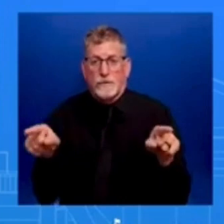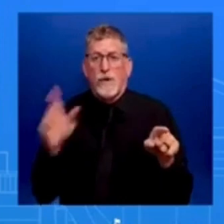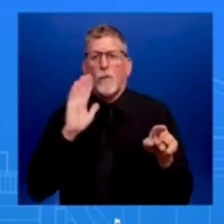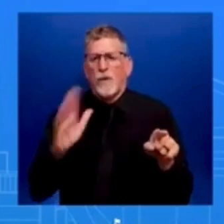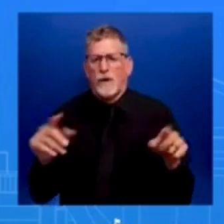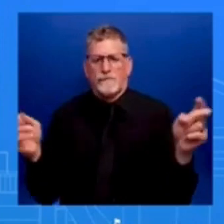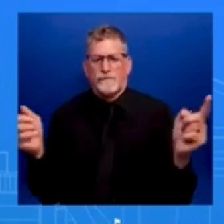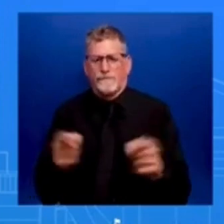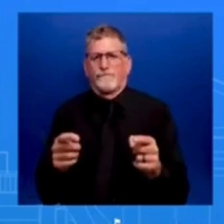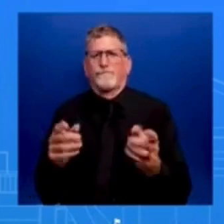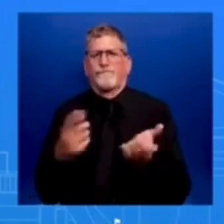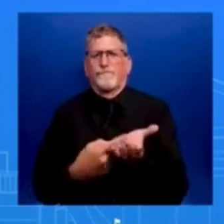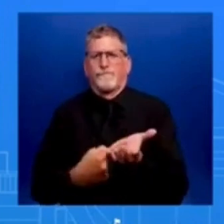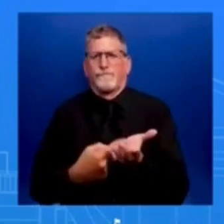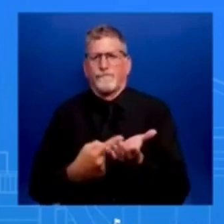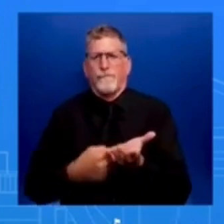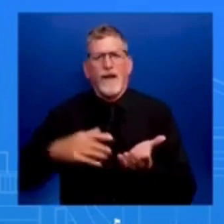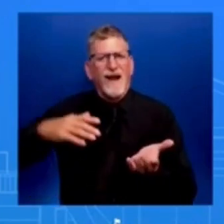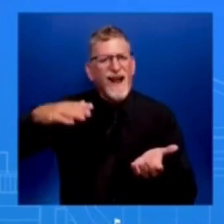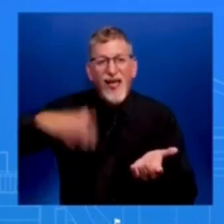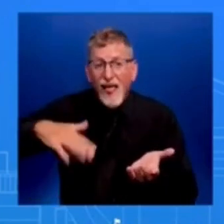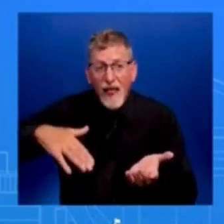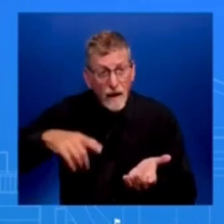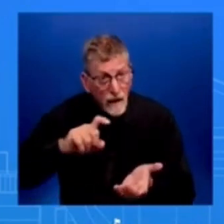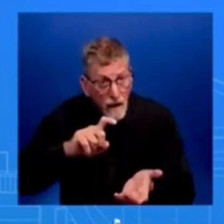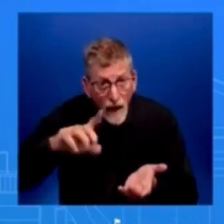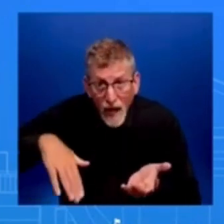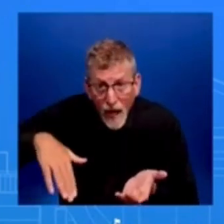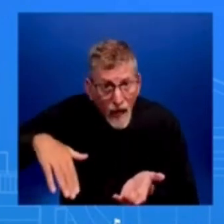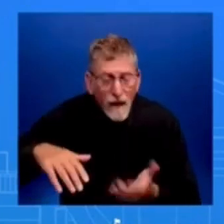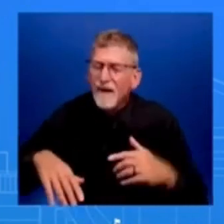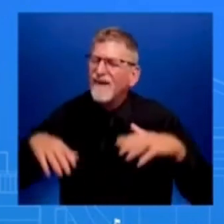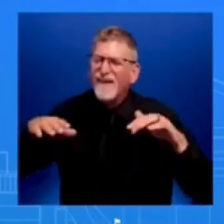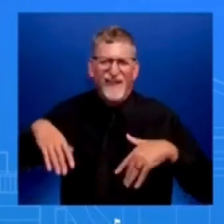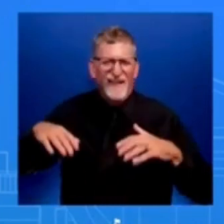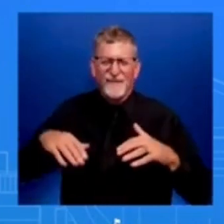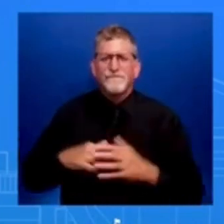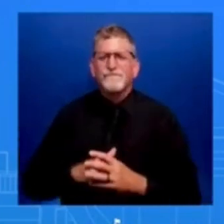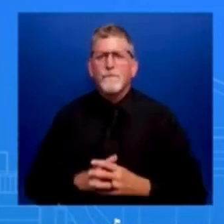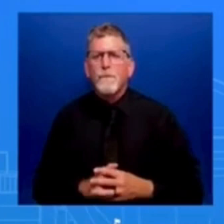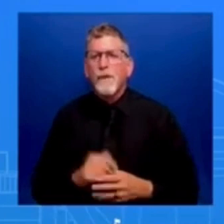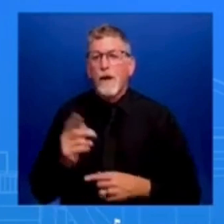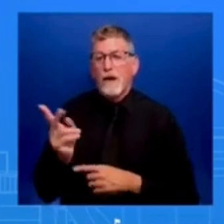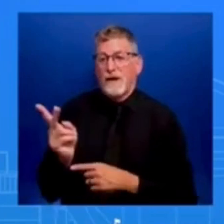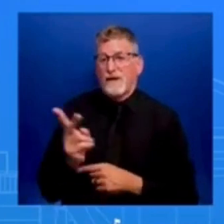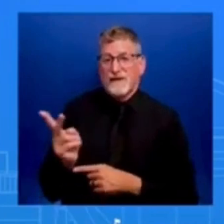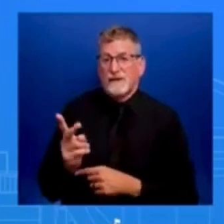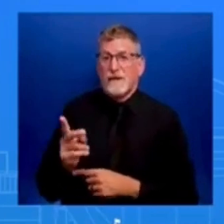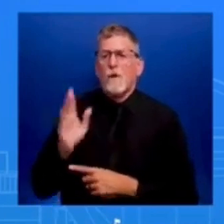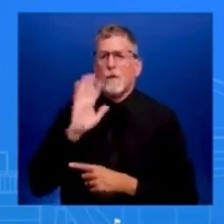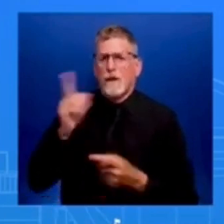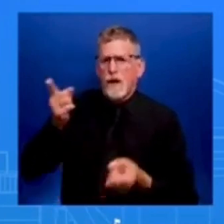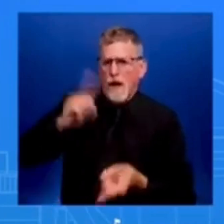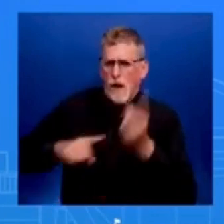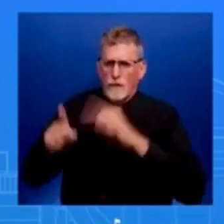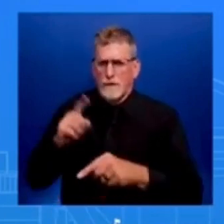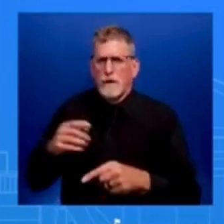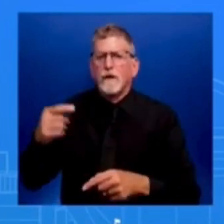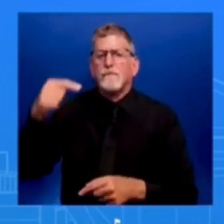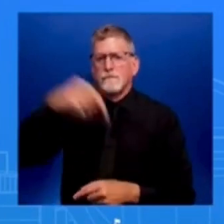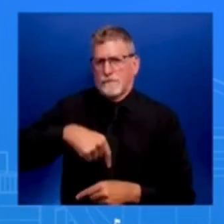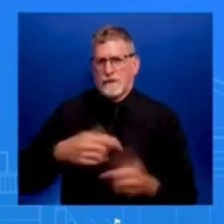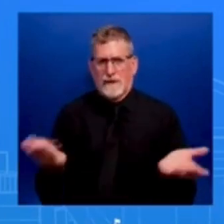was a conversation that they both agreed that it would be in the United States. Don't have anything further. Both teams are indeed talking and going